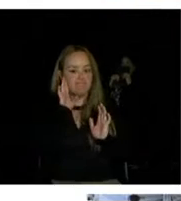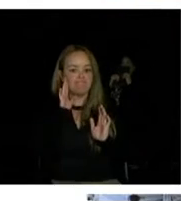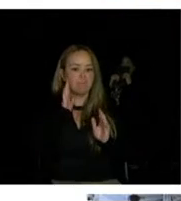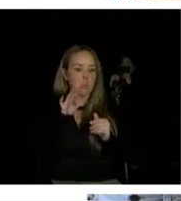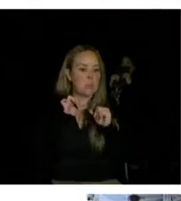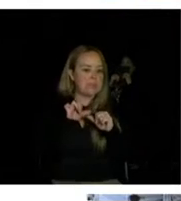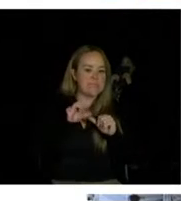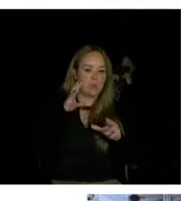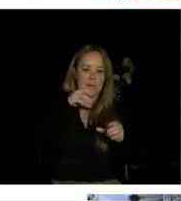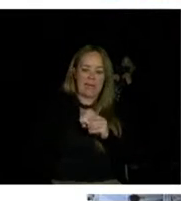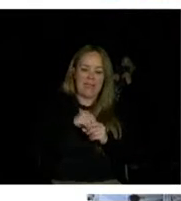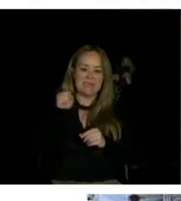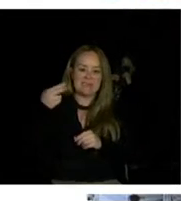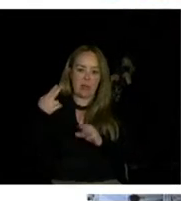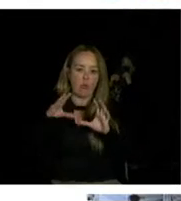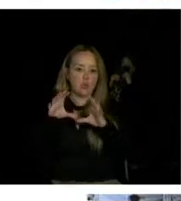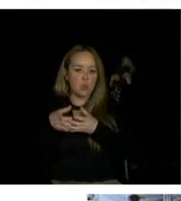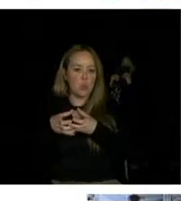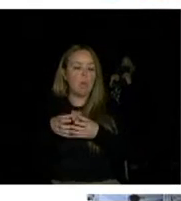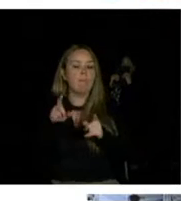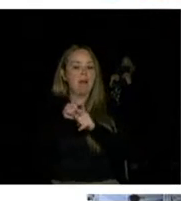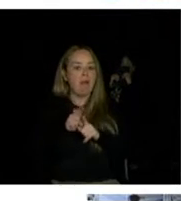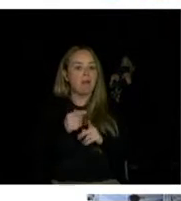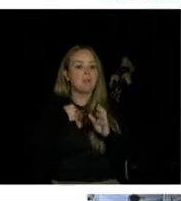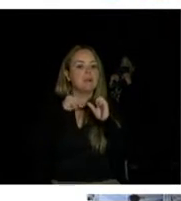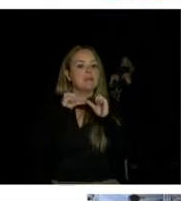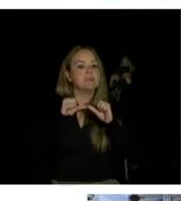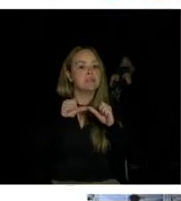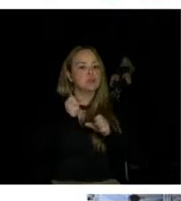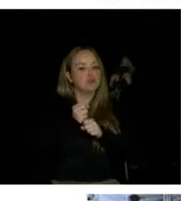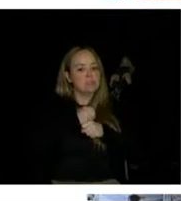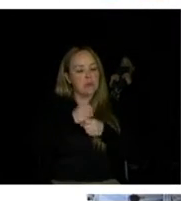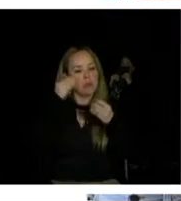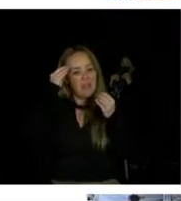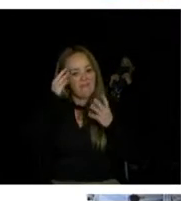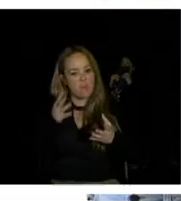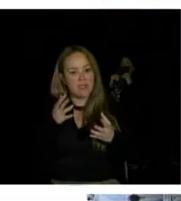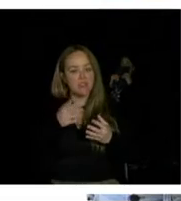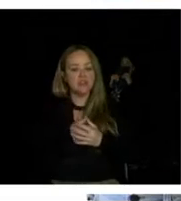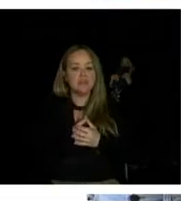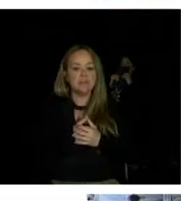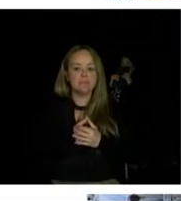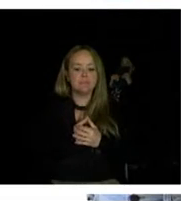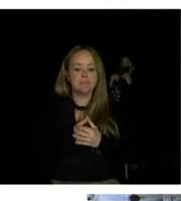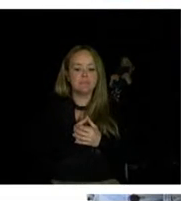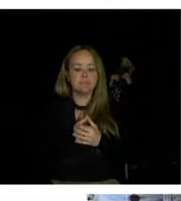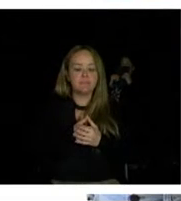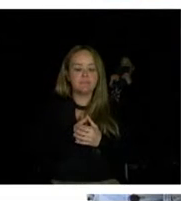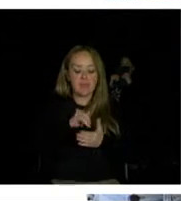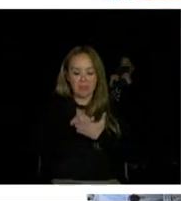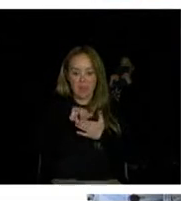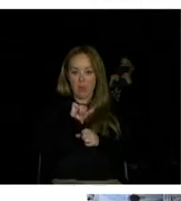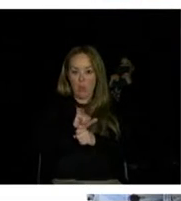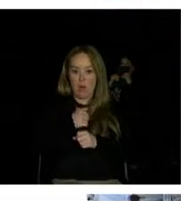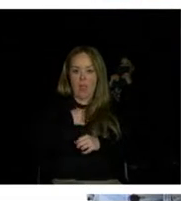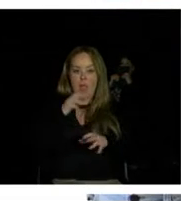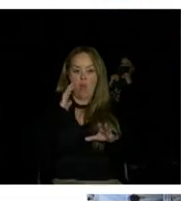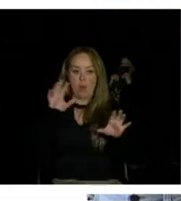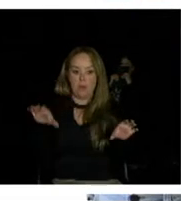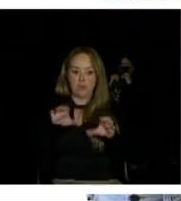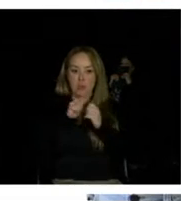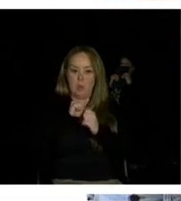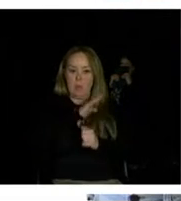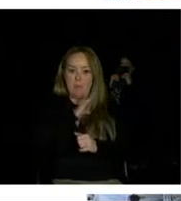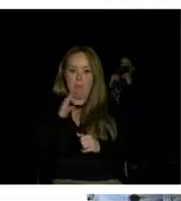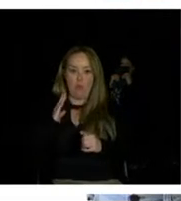engage this stakeholder group as we continue to generate the information. The work that I will do with the board once I